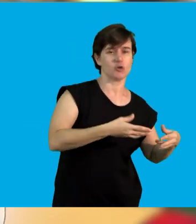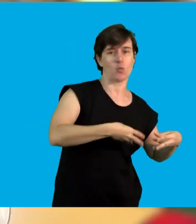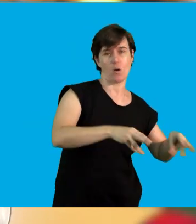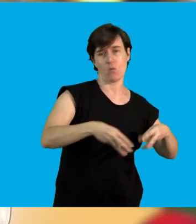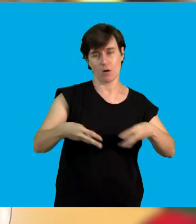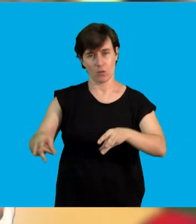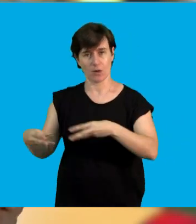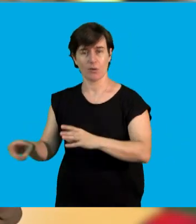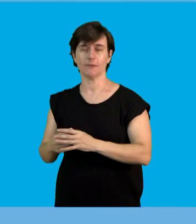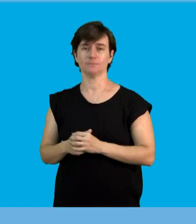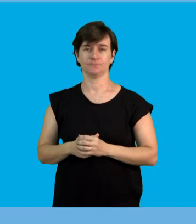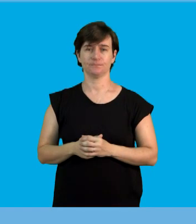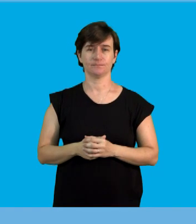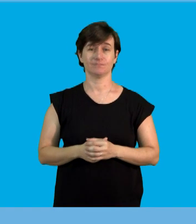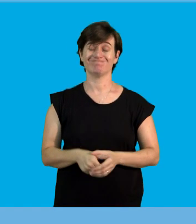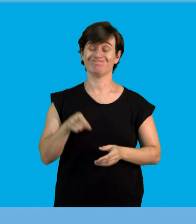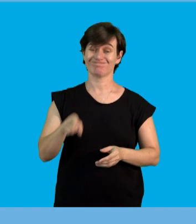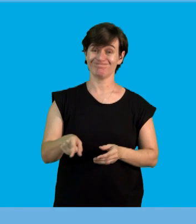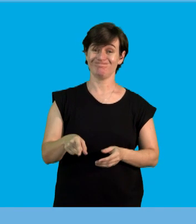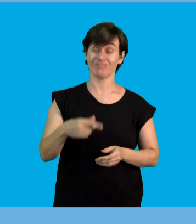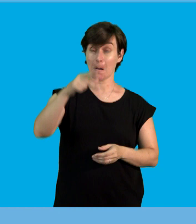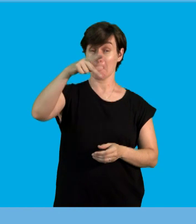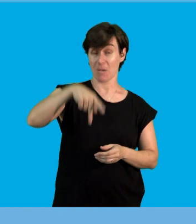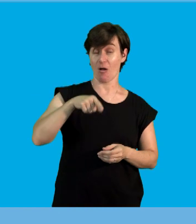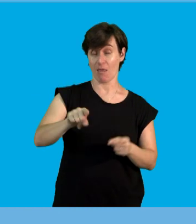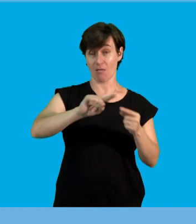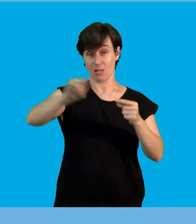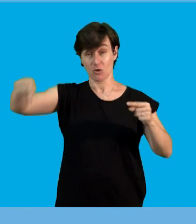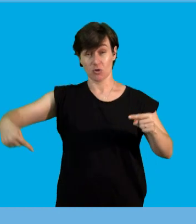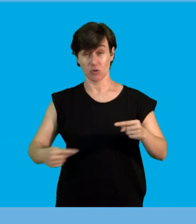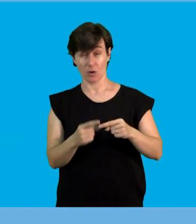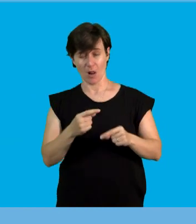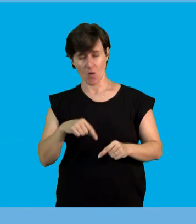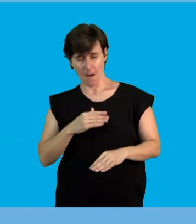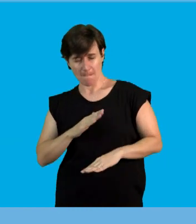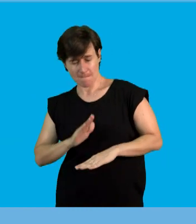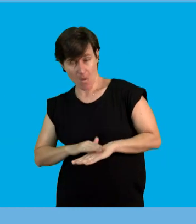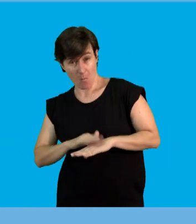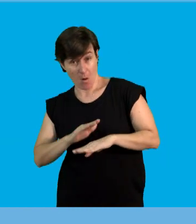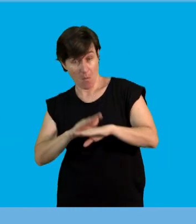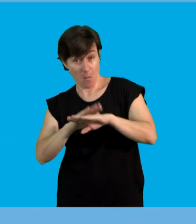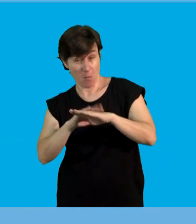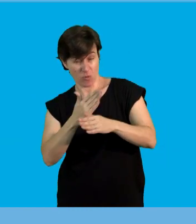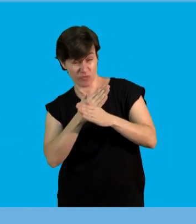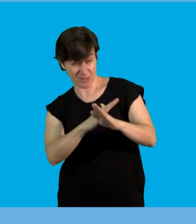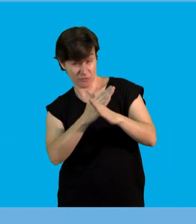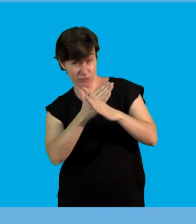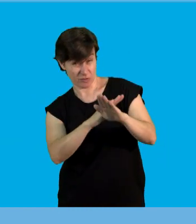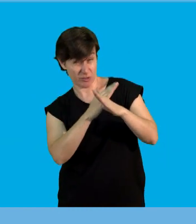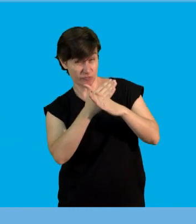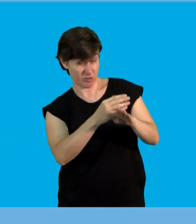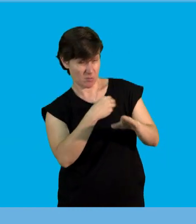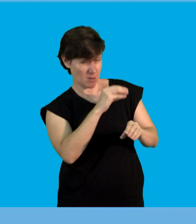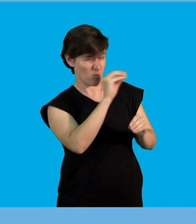need to recap a bit here. We are saying this, in a parallel circuit, the more we are adding resistors, we are